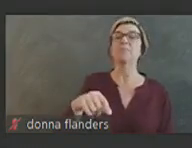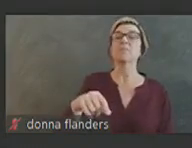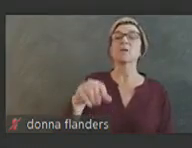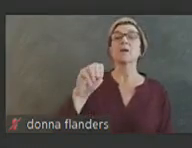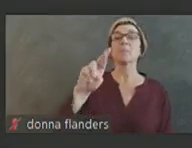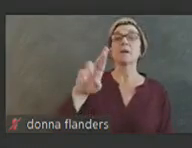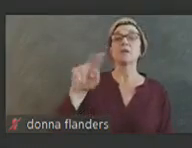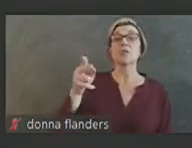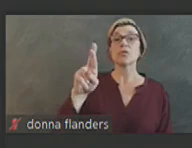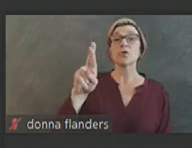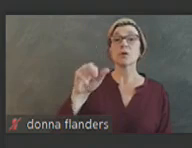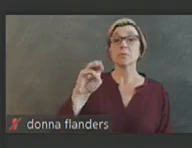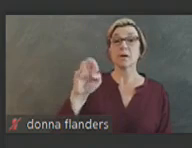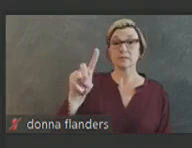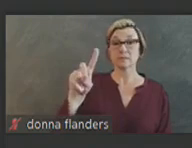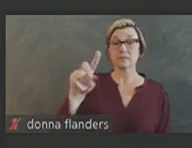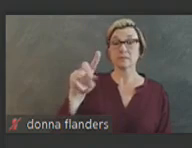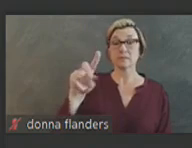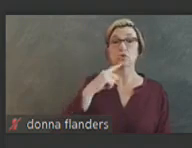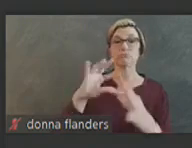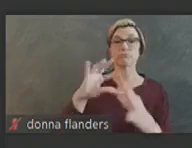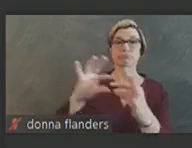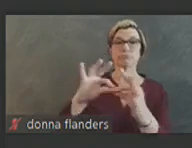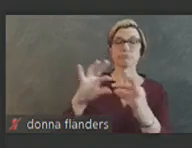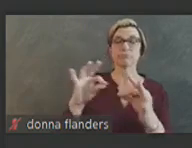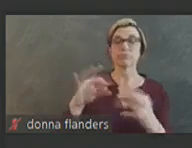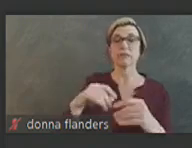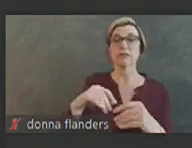as you alluded to many times, this is